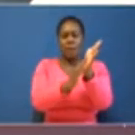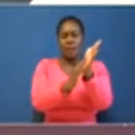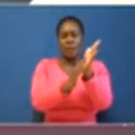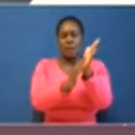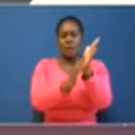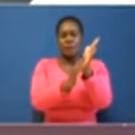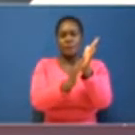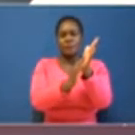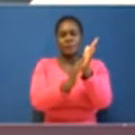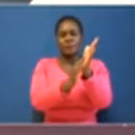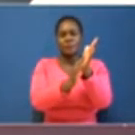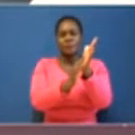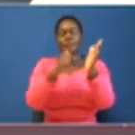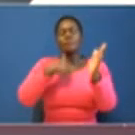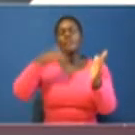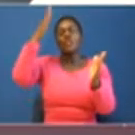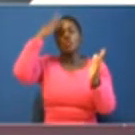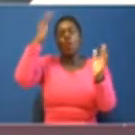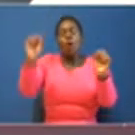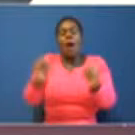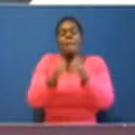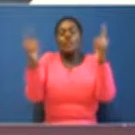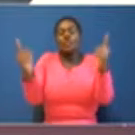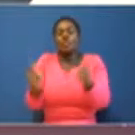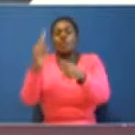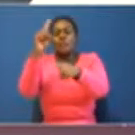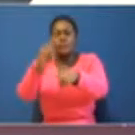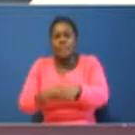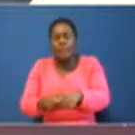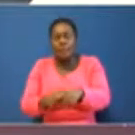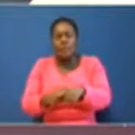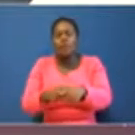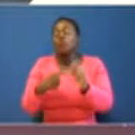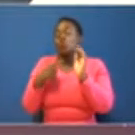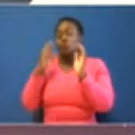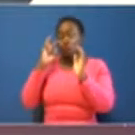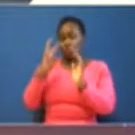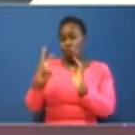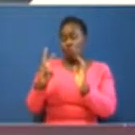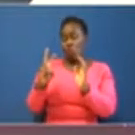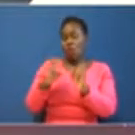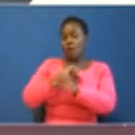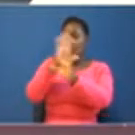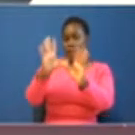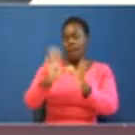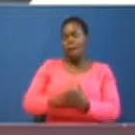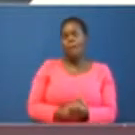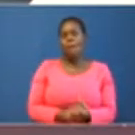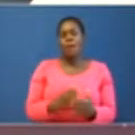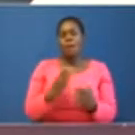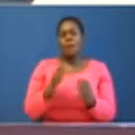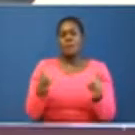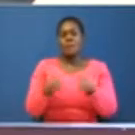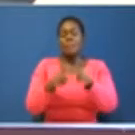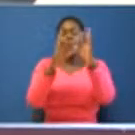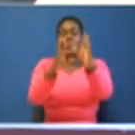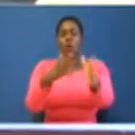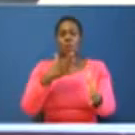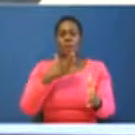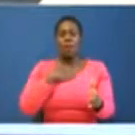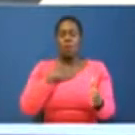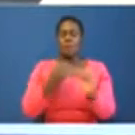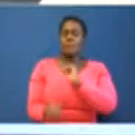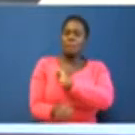closing statements as well and i know that will be happening shortly we we were shown a glimpse of that uh as our frederick mutilli uh